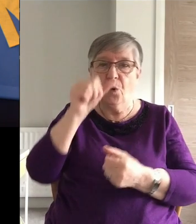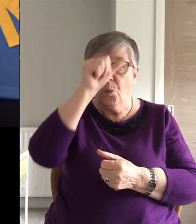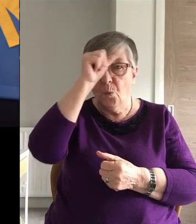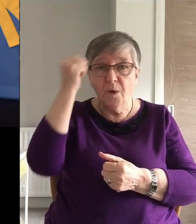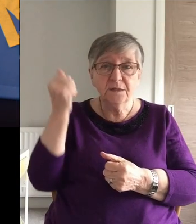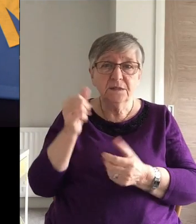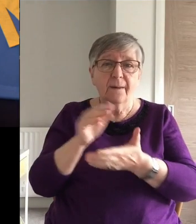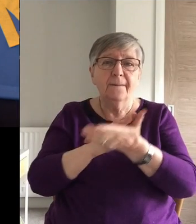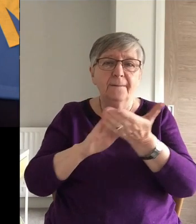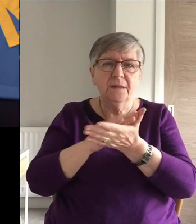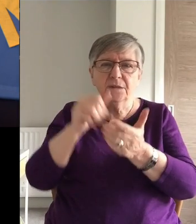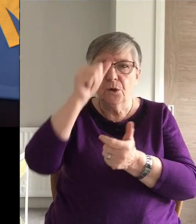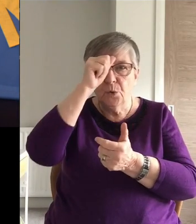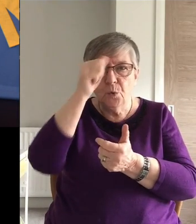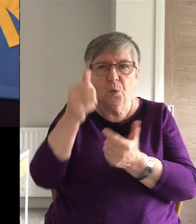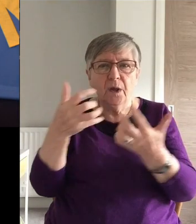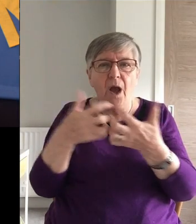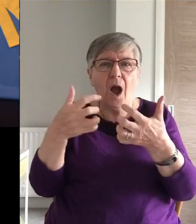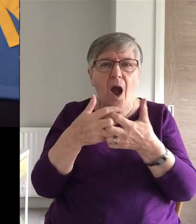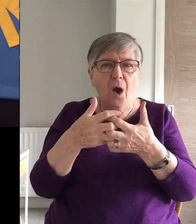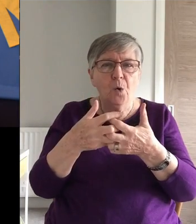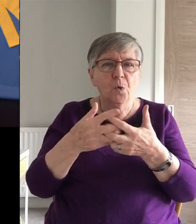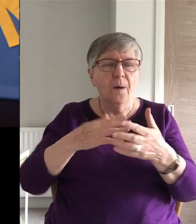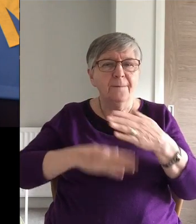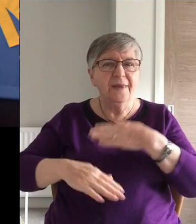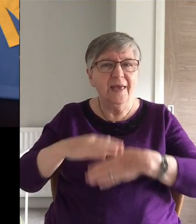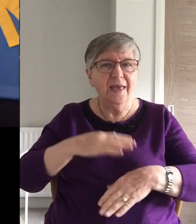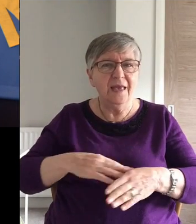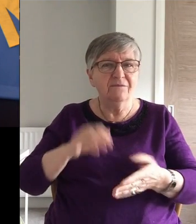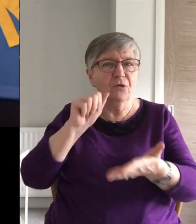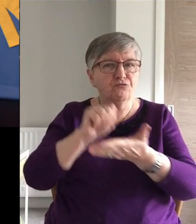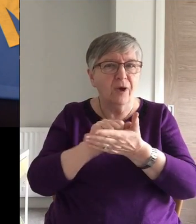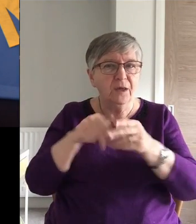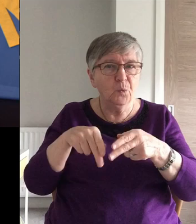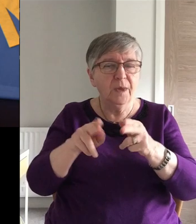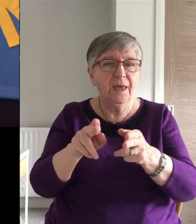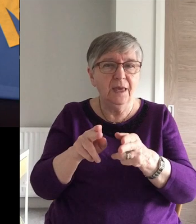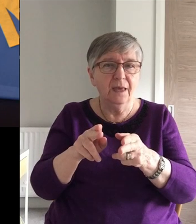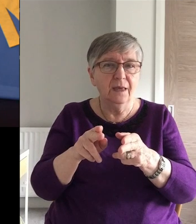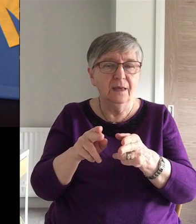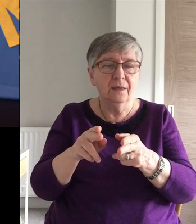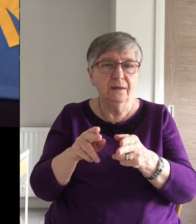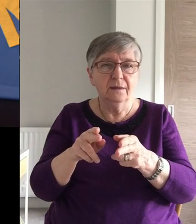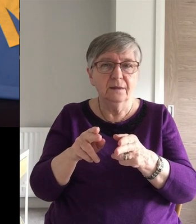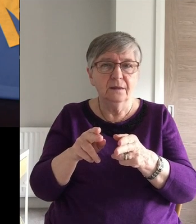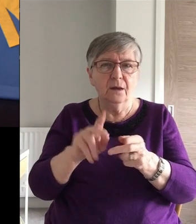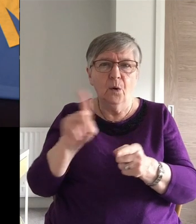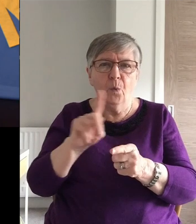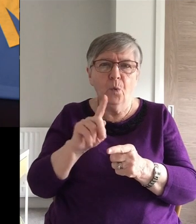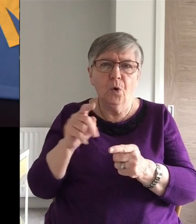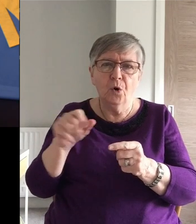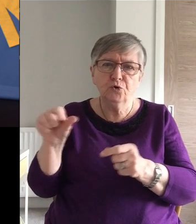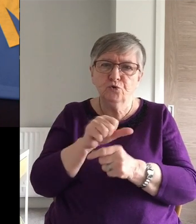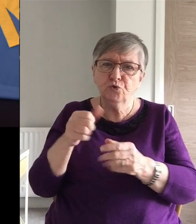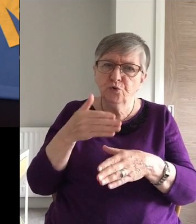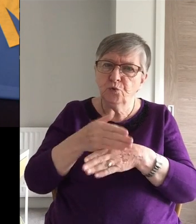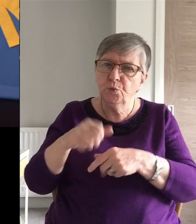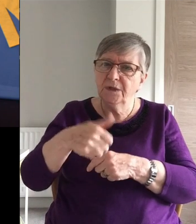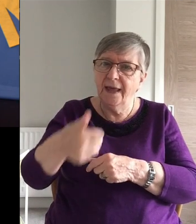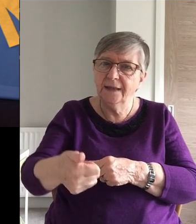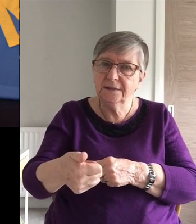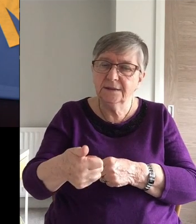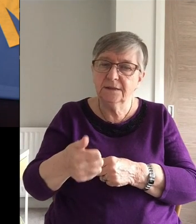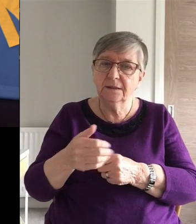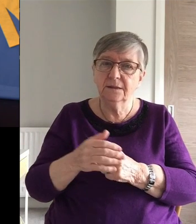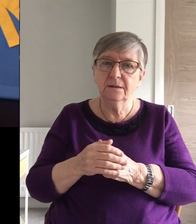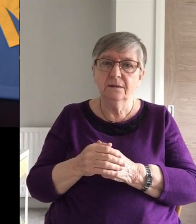was knowing how to behave appropriately, how to behave rightly in the situation. What was the next step to